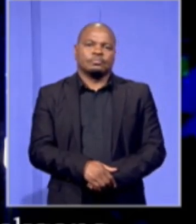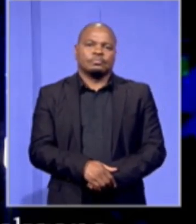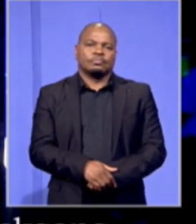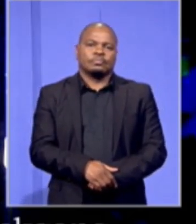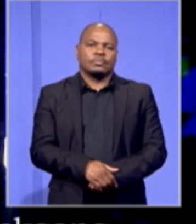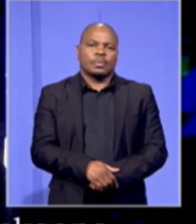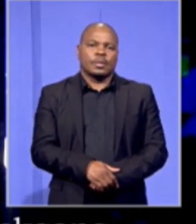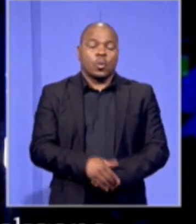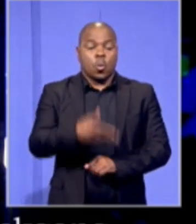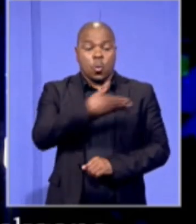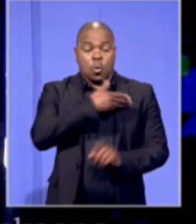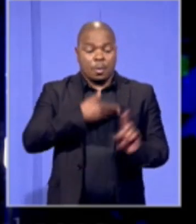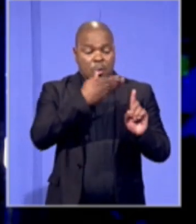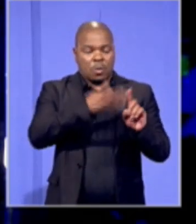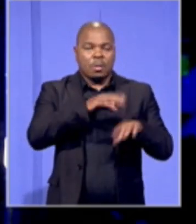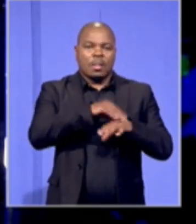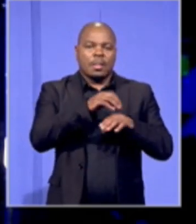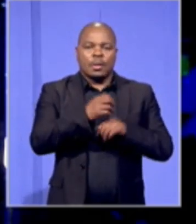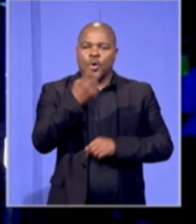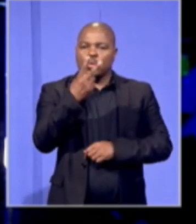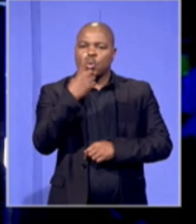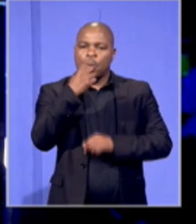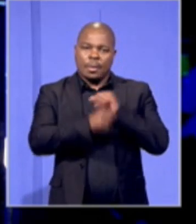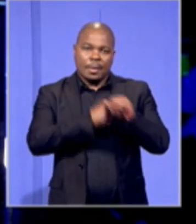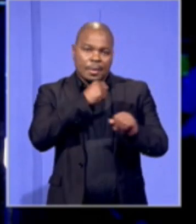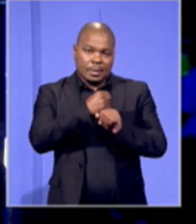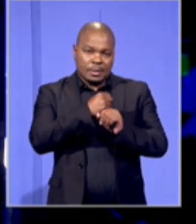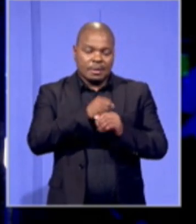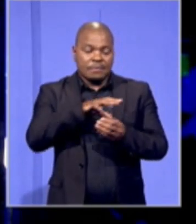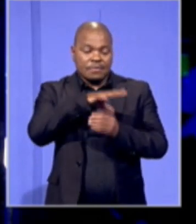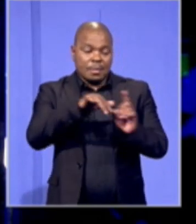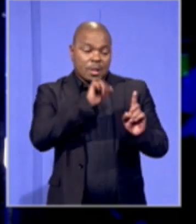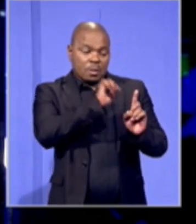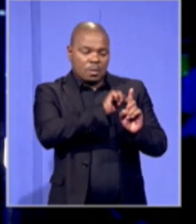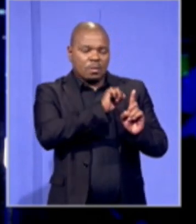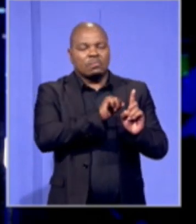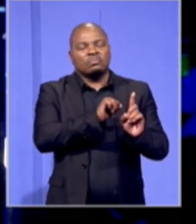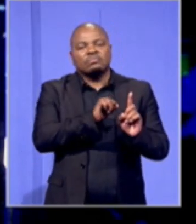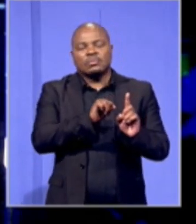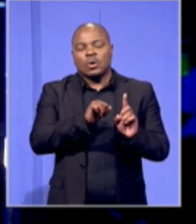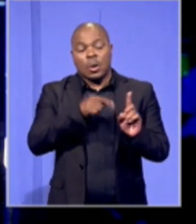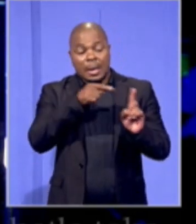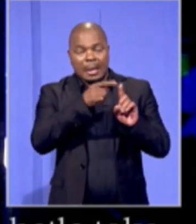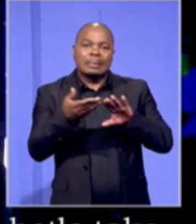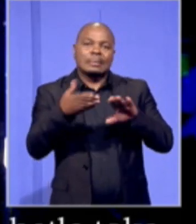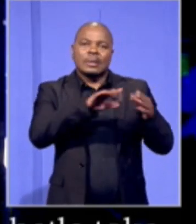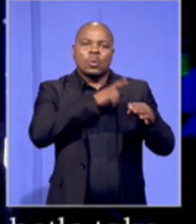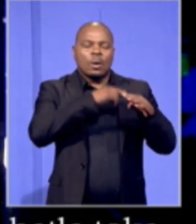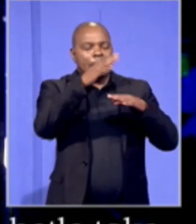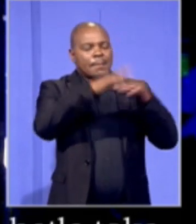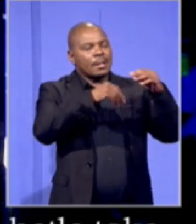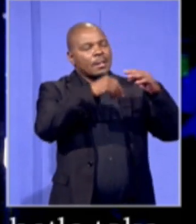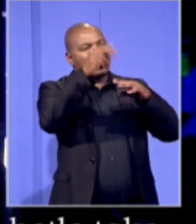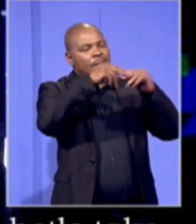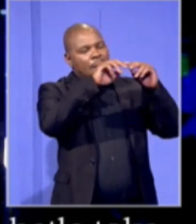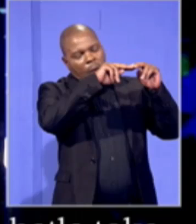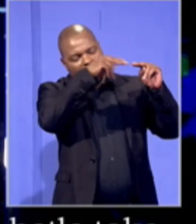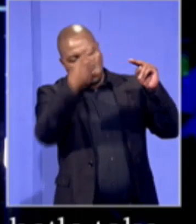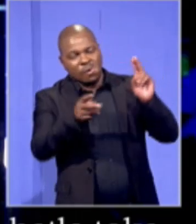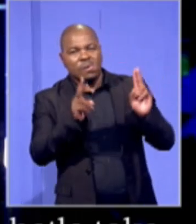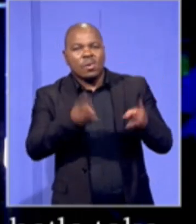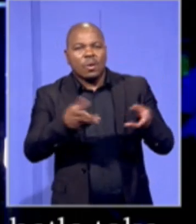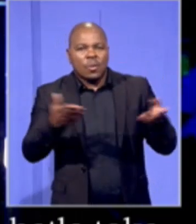Ba lelapa la mosadi ya dilemo tse 20 a na le motsolemong ya hlokaetseng ka mora ho tswa mokatong wa bohlano wa sepetlele sa Robert